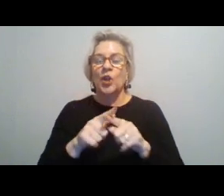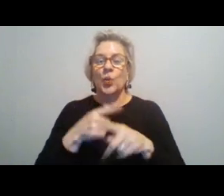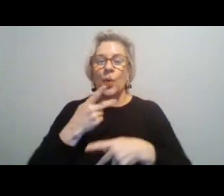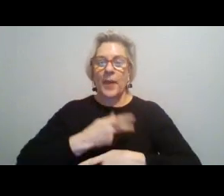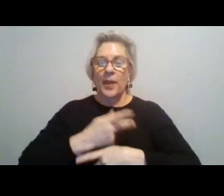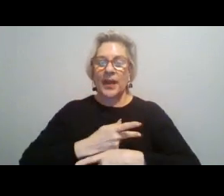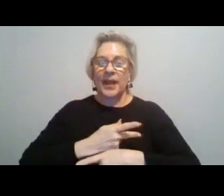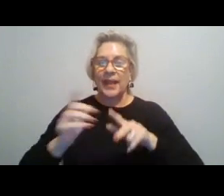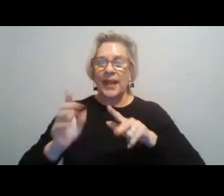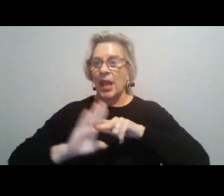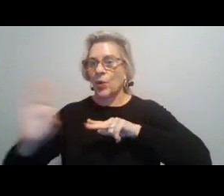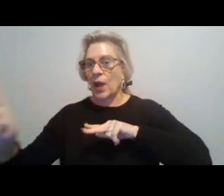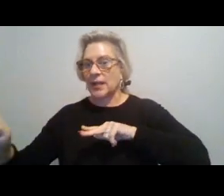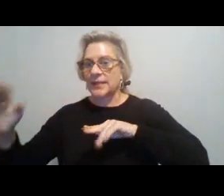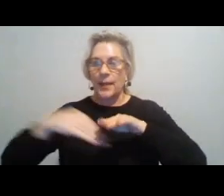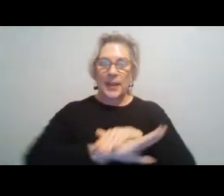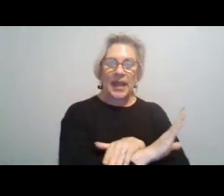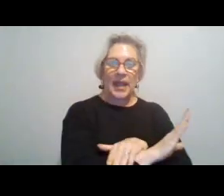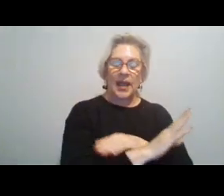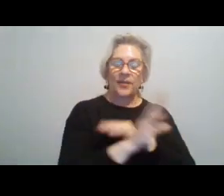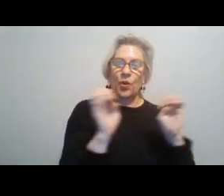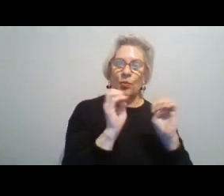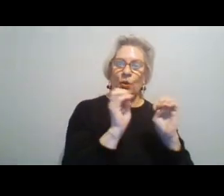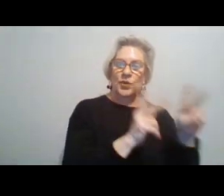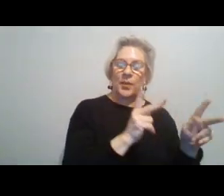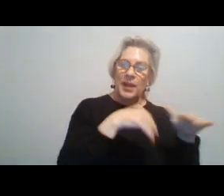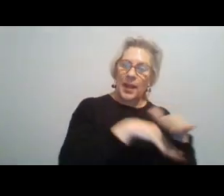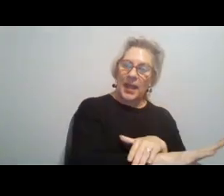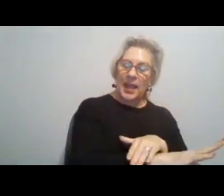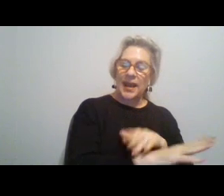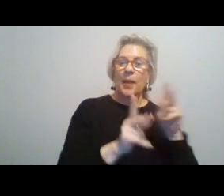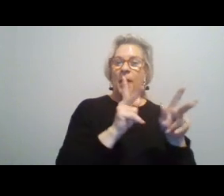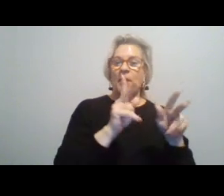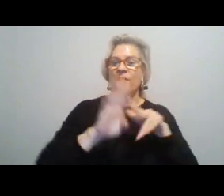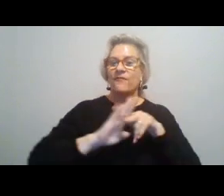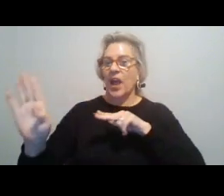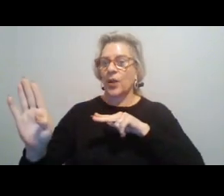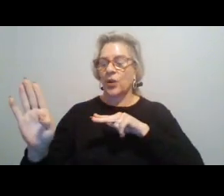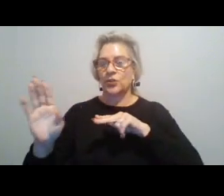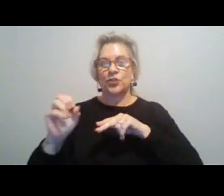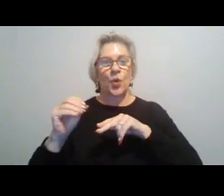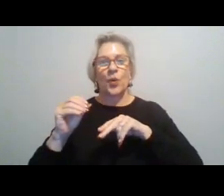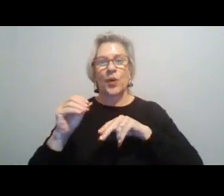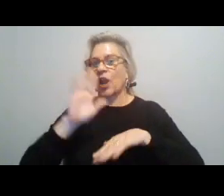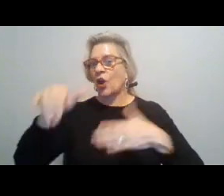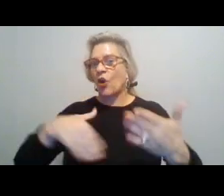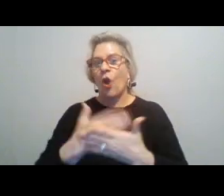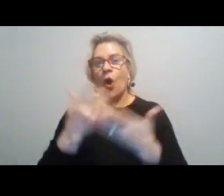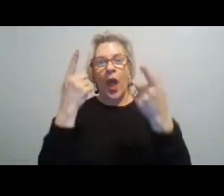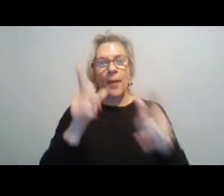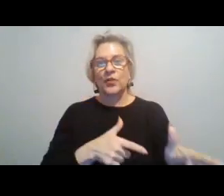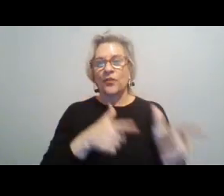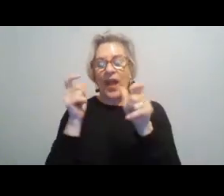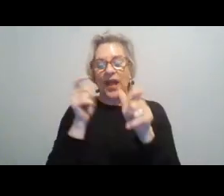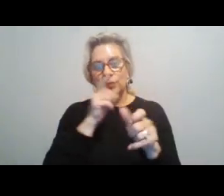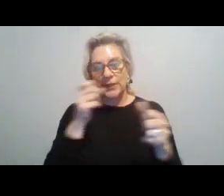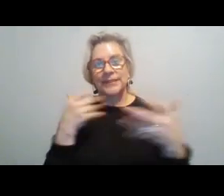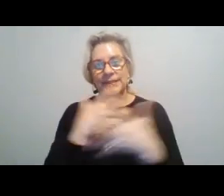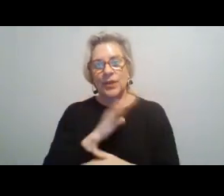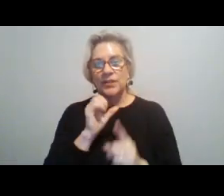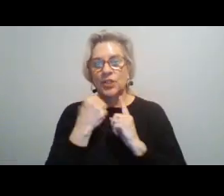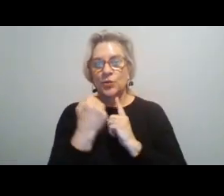egress of evacuees and emergency response personnel. So you've got a lot of people that are trying to get out very rapidly because it's a very scary situation.